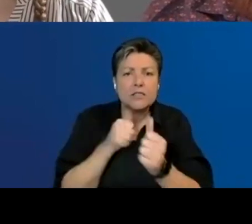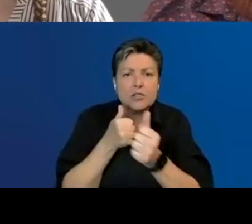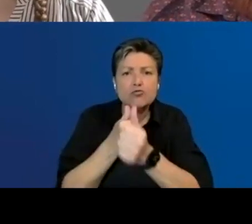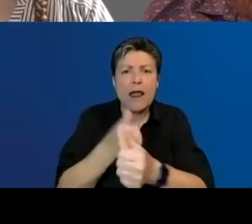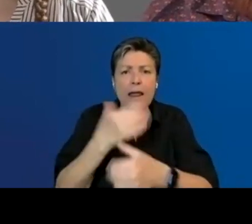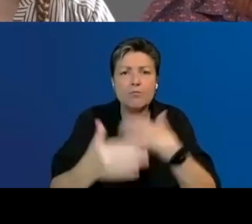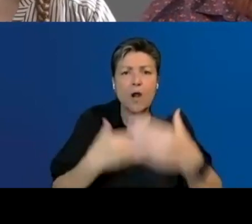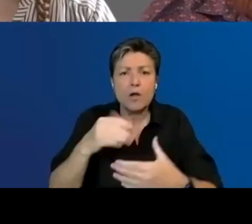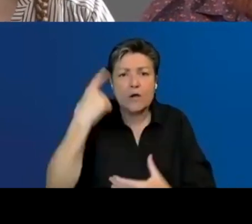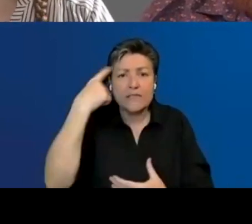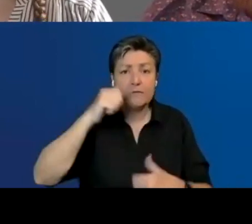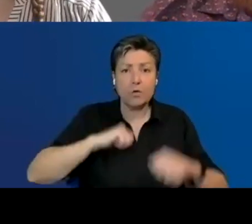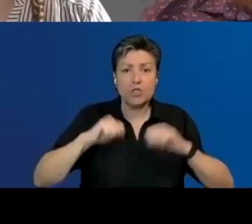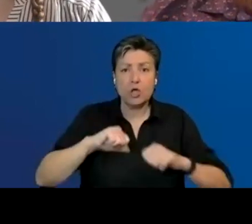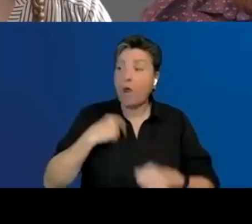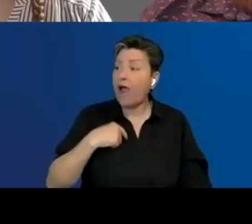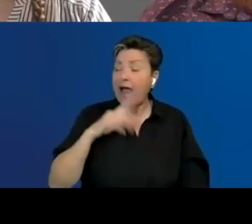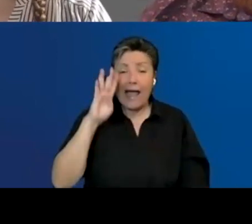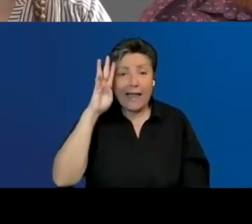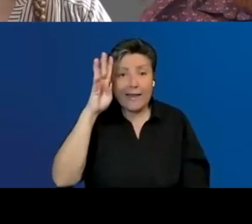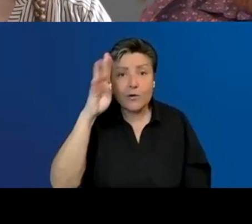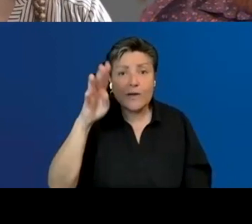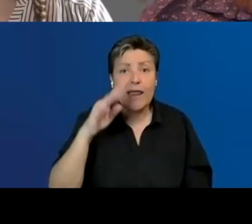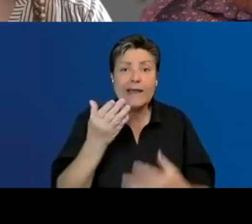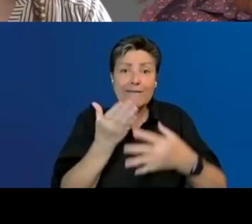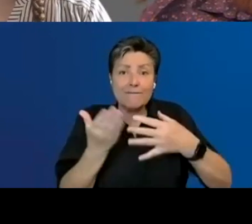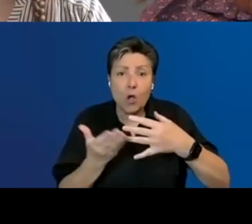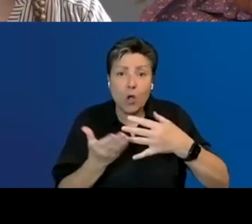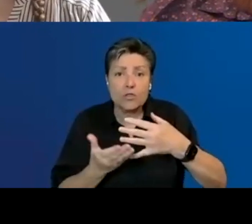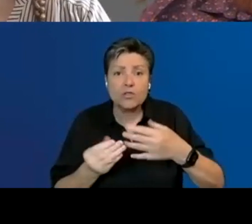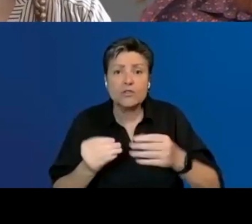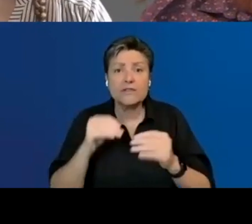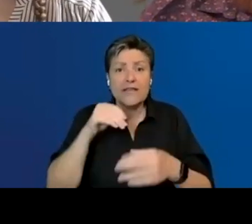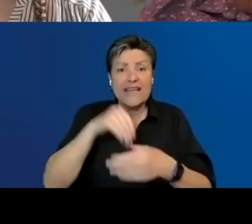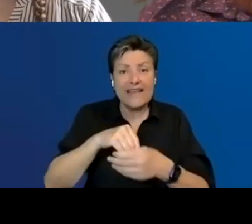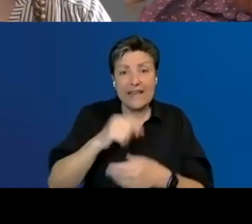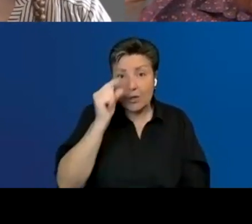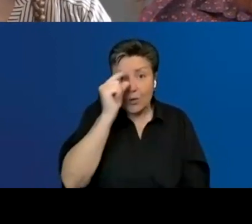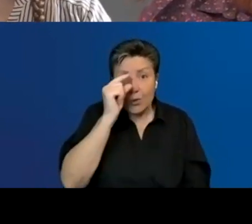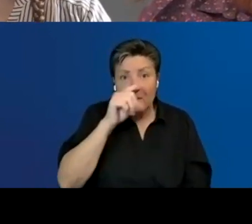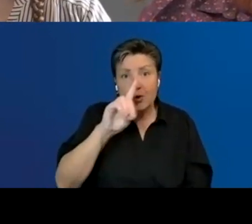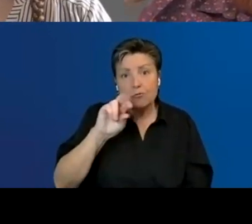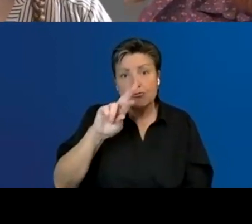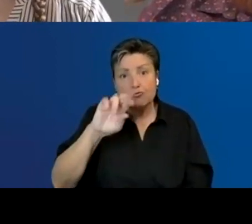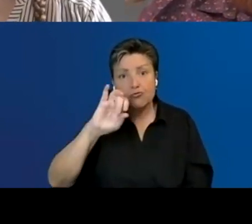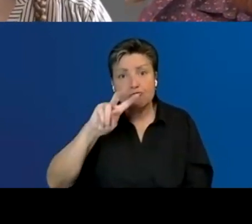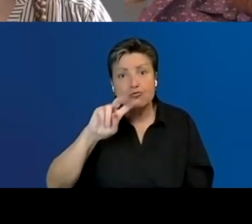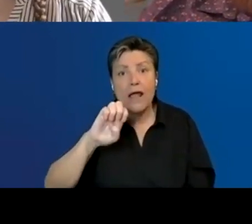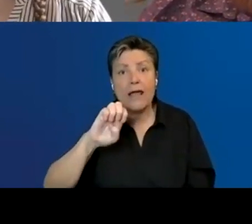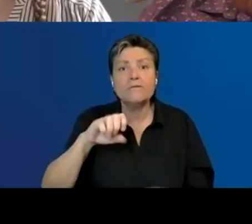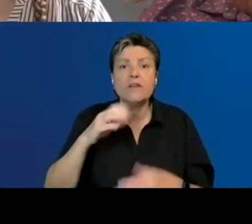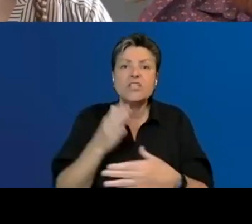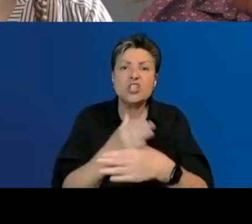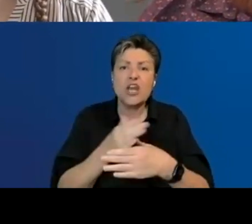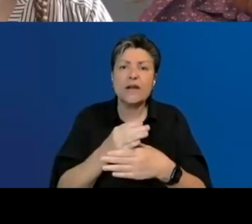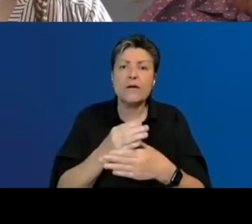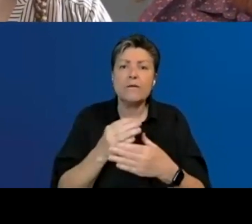I created these folders in Google Drive where I could share documents with the people I'm collaborating with.